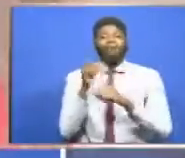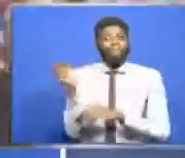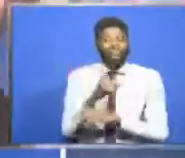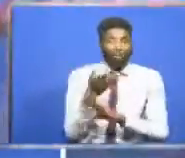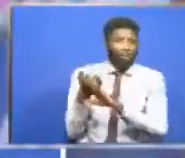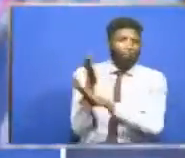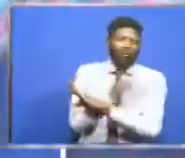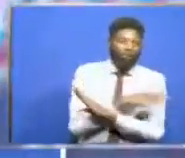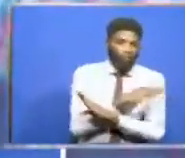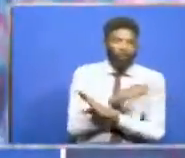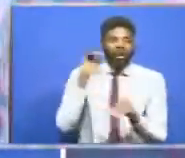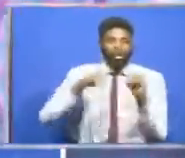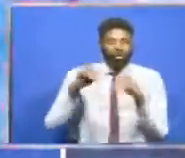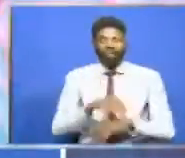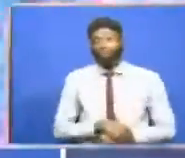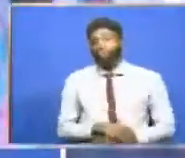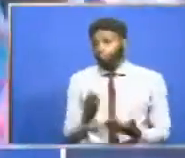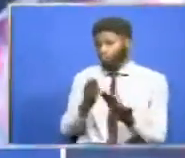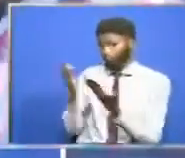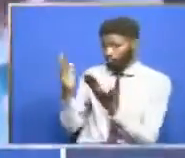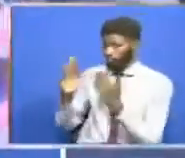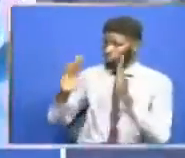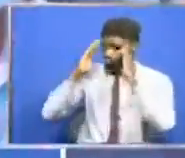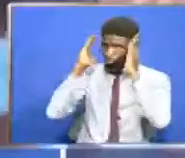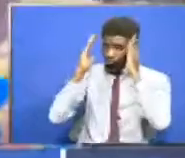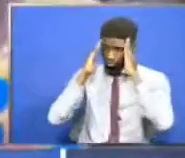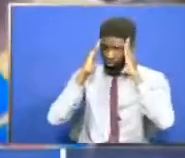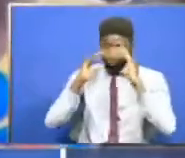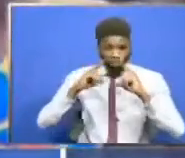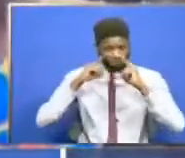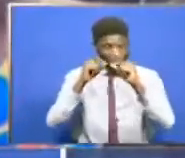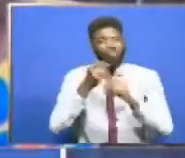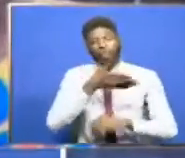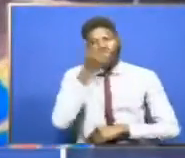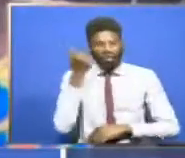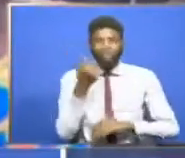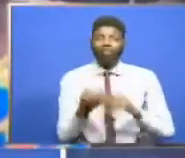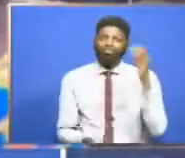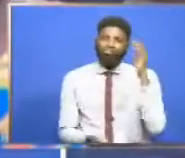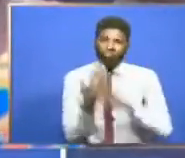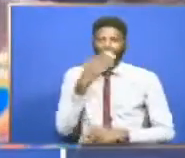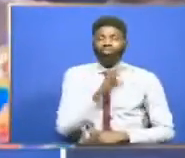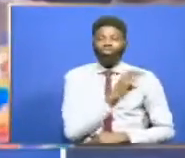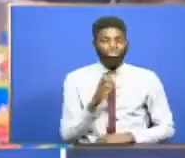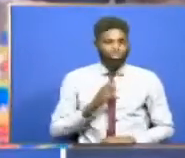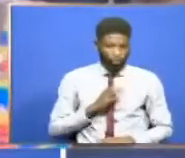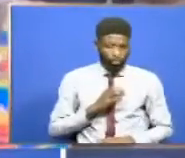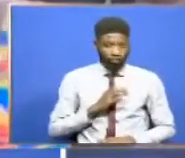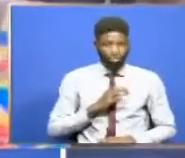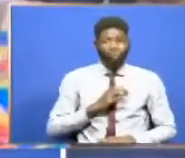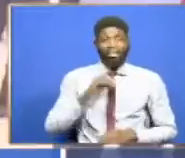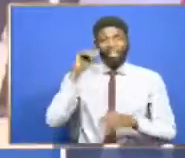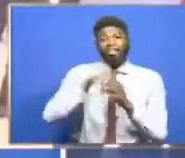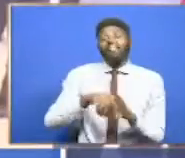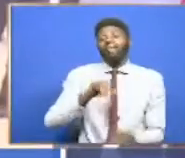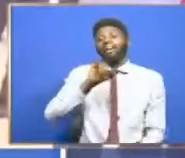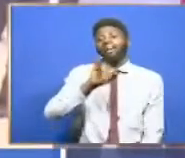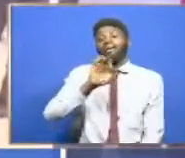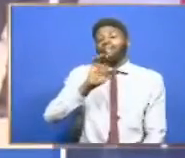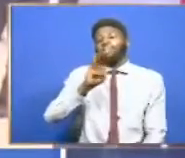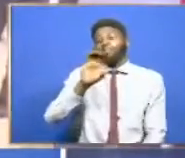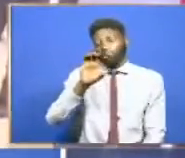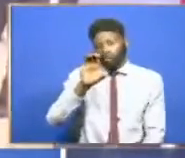Maendeleo Chap Chap Party leader Dr. Alfred Mutua recommends a fully constituted commission at the National Electoral Body,